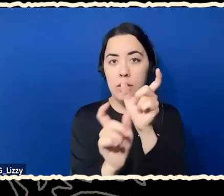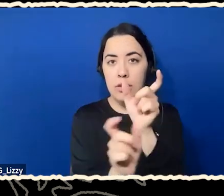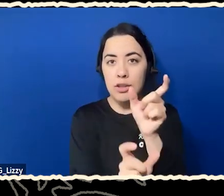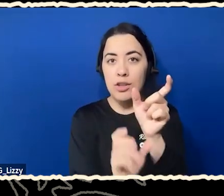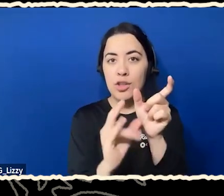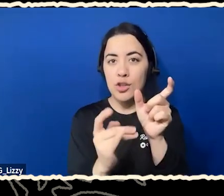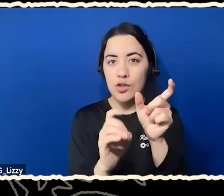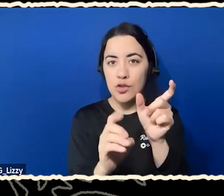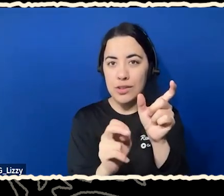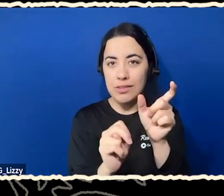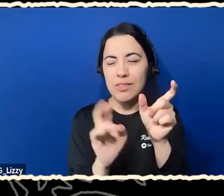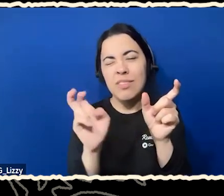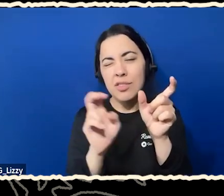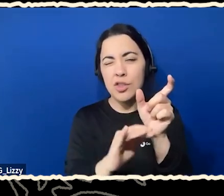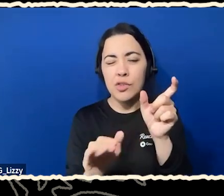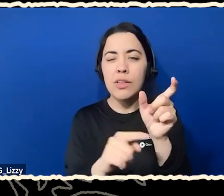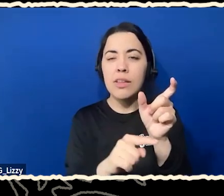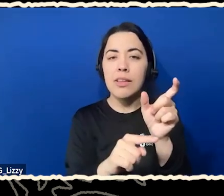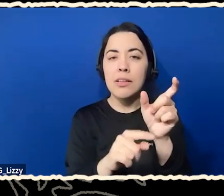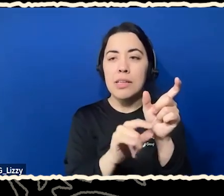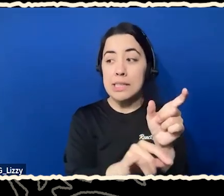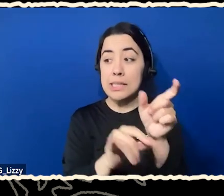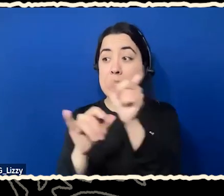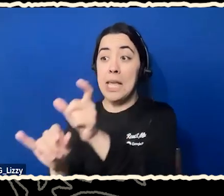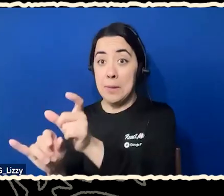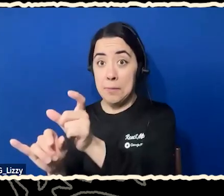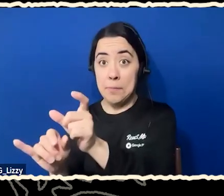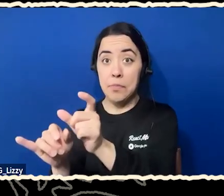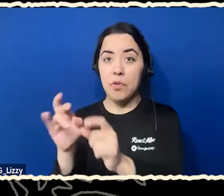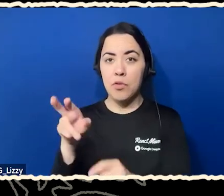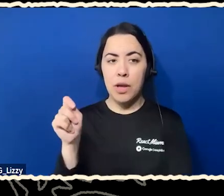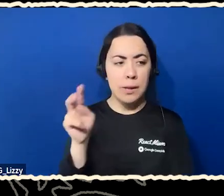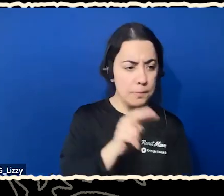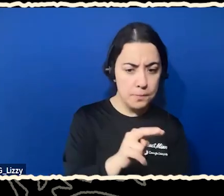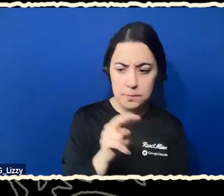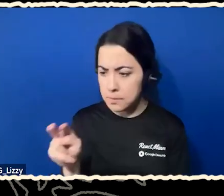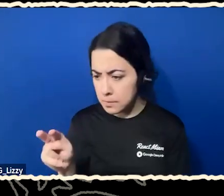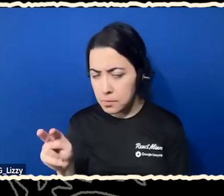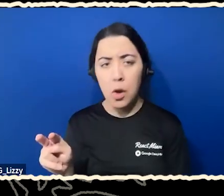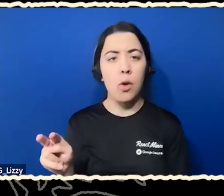last time, and React gets there and sees it and says, oh, I don't have to keep going.